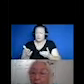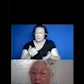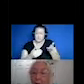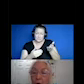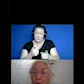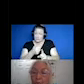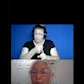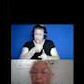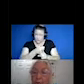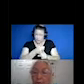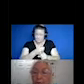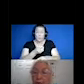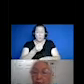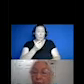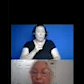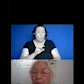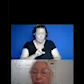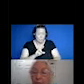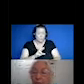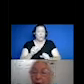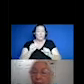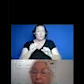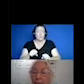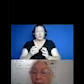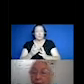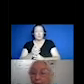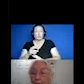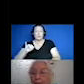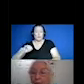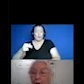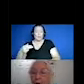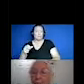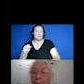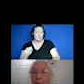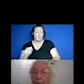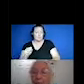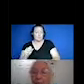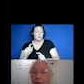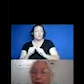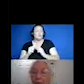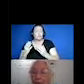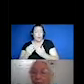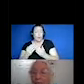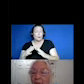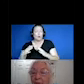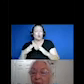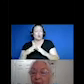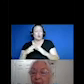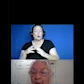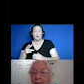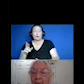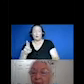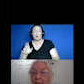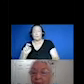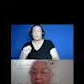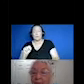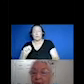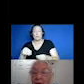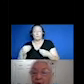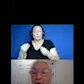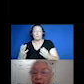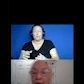own, or they could do that through the Indian Health Service, tribe, or urban provider. We call that an